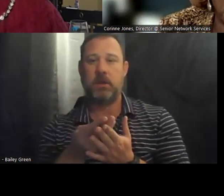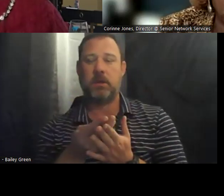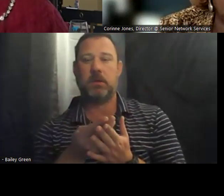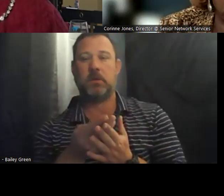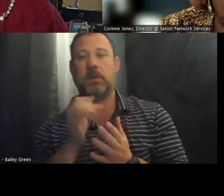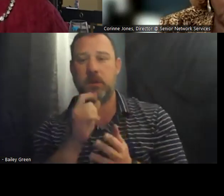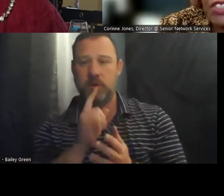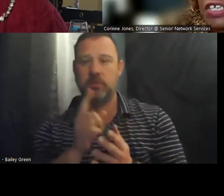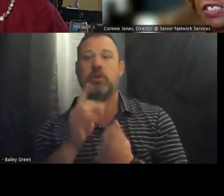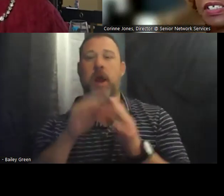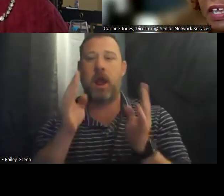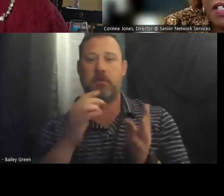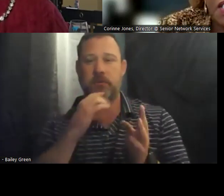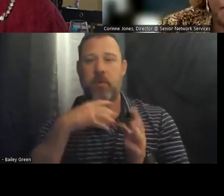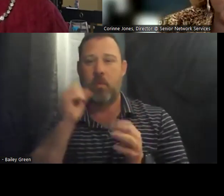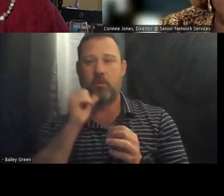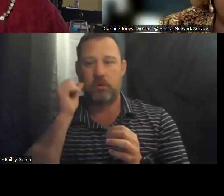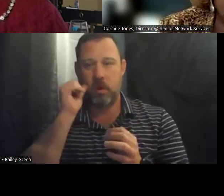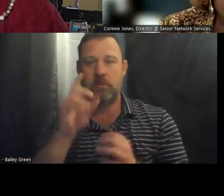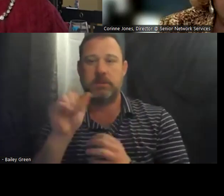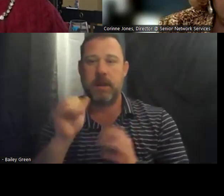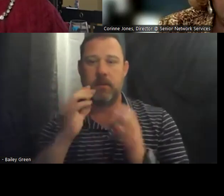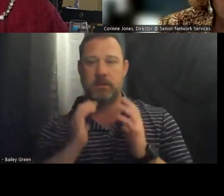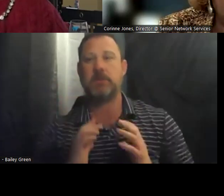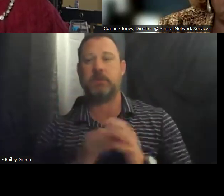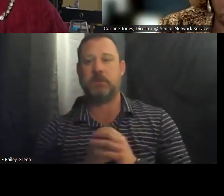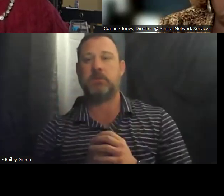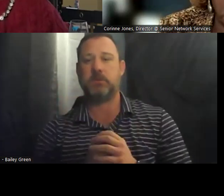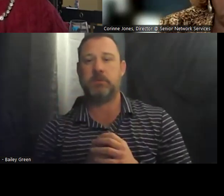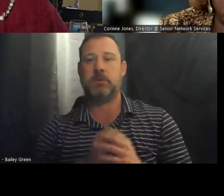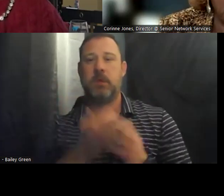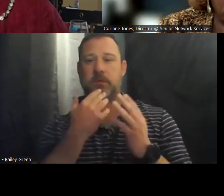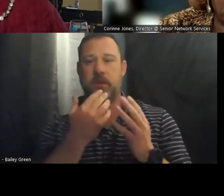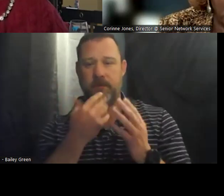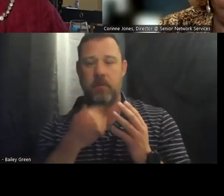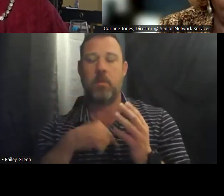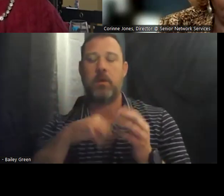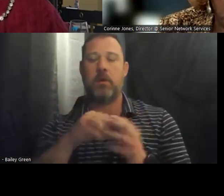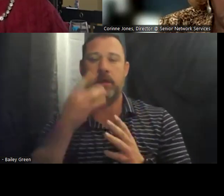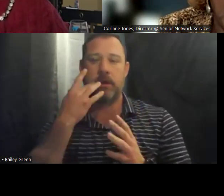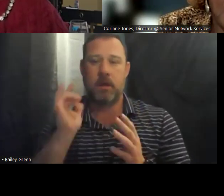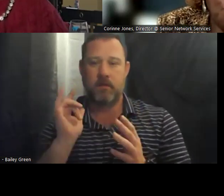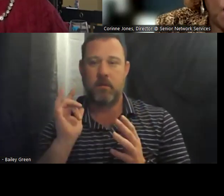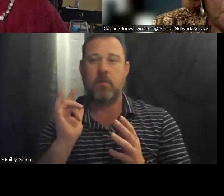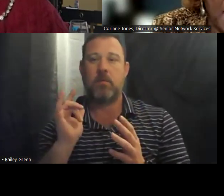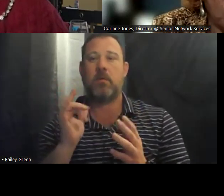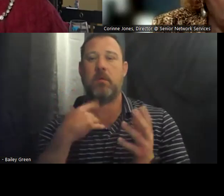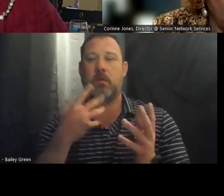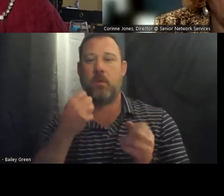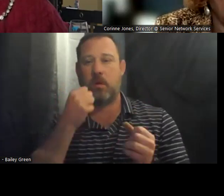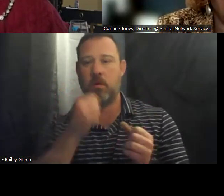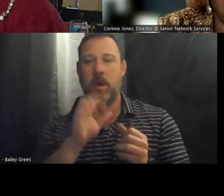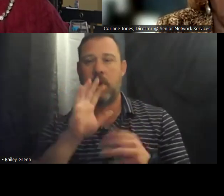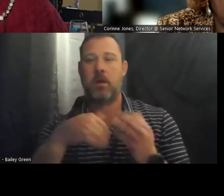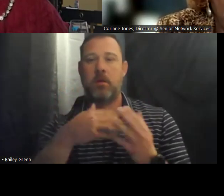to ensure housing for our older adults and disabled citizens. Thankfully, we are in California. I want to remind